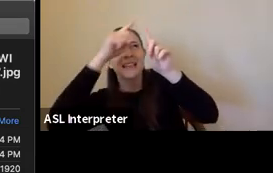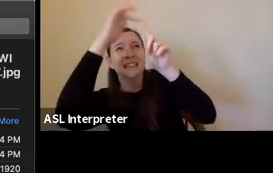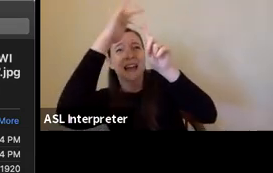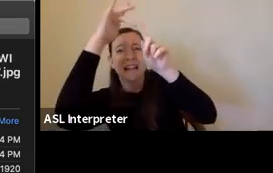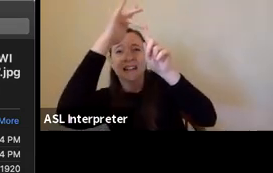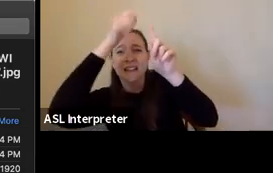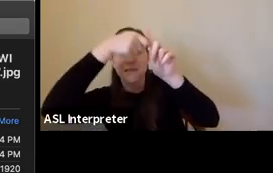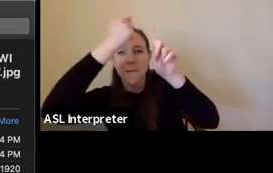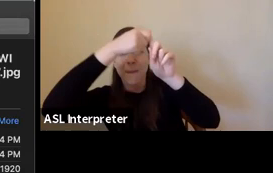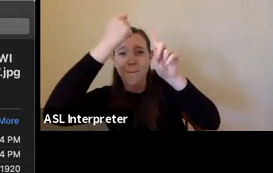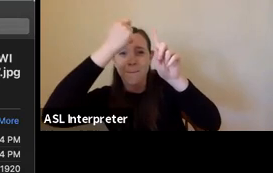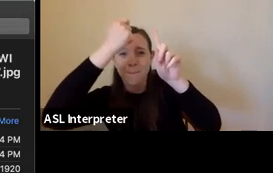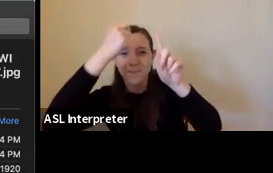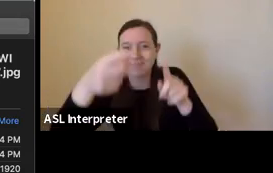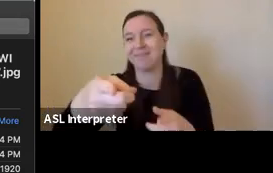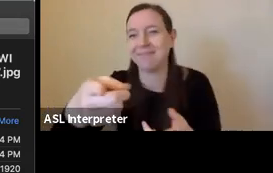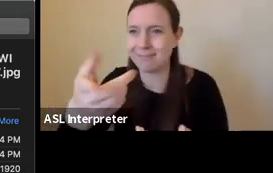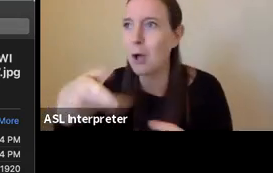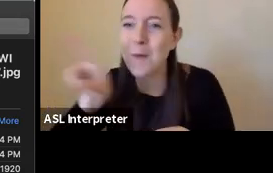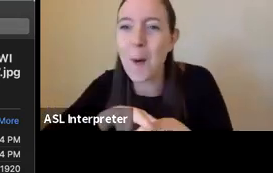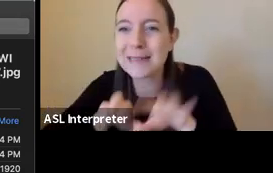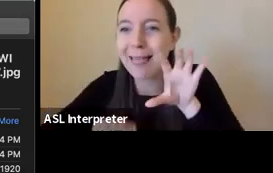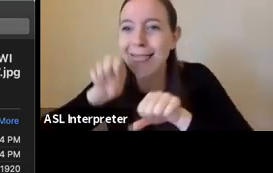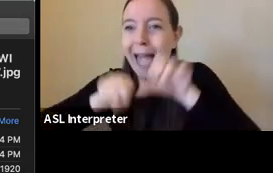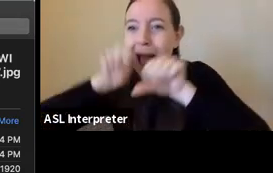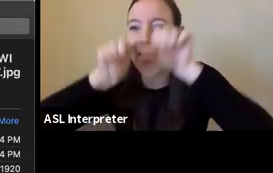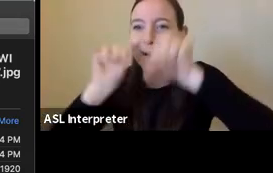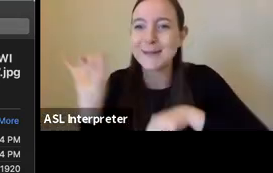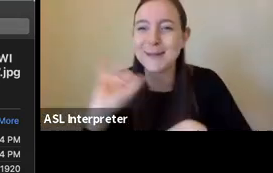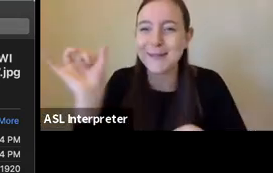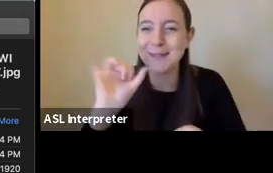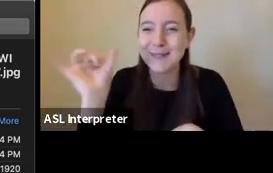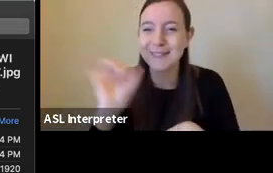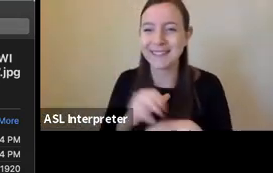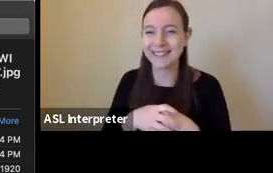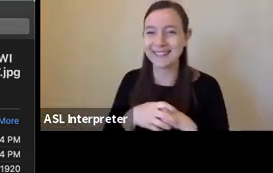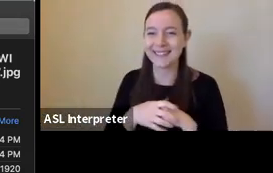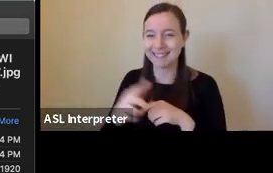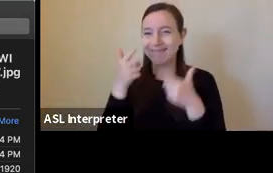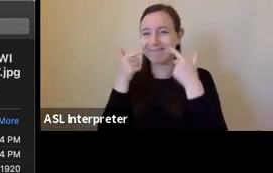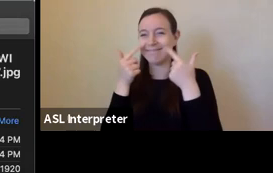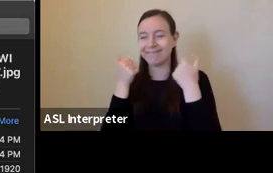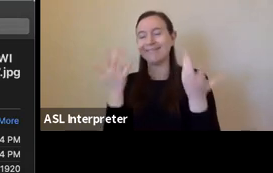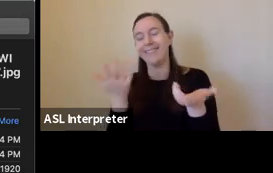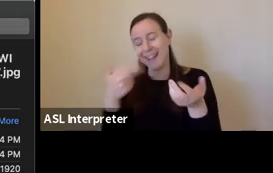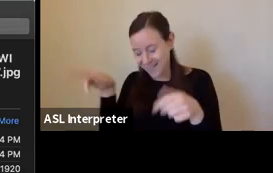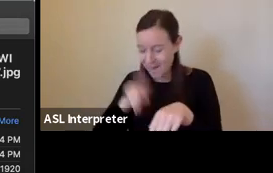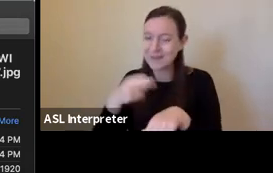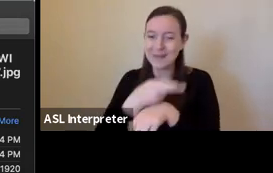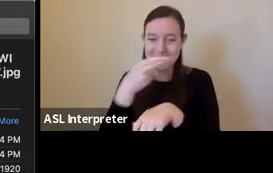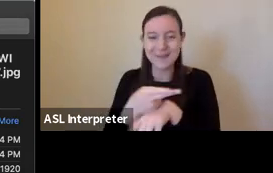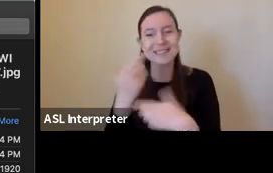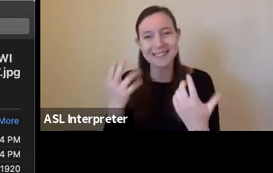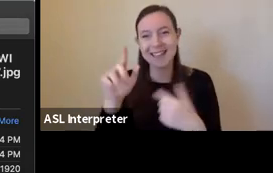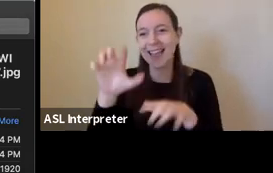Yes, or you can use the ladder. I think maybe the ladder was for the camera, but I think so. Not to get fruit. We